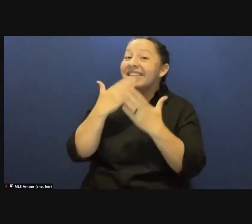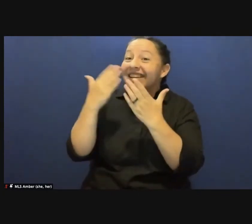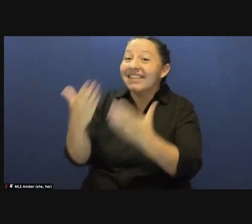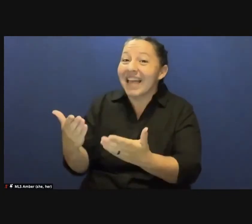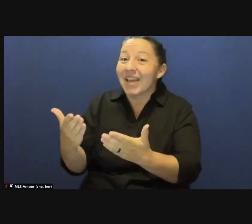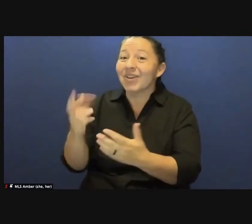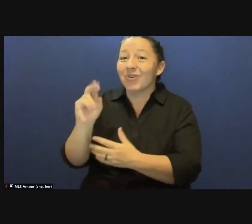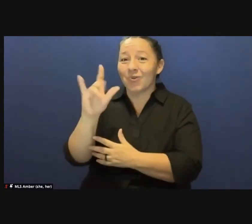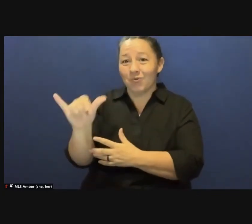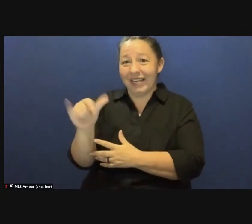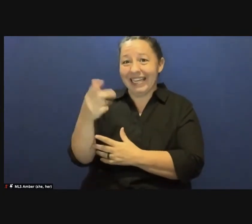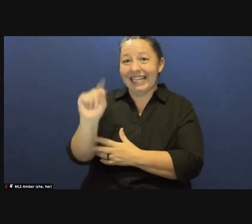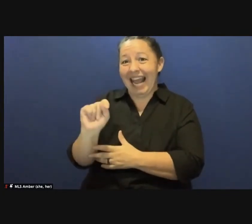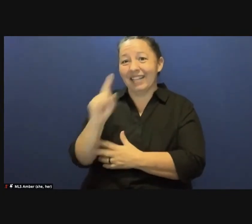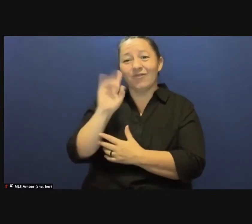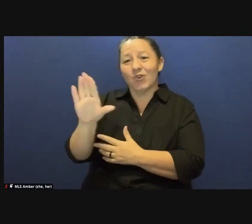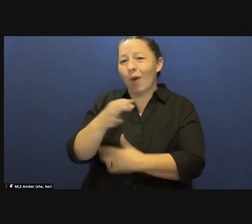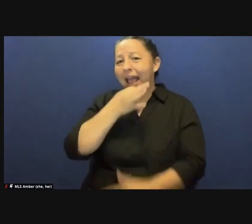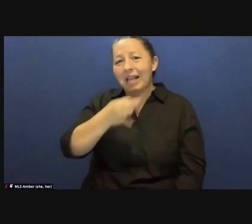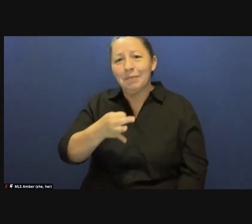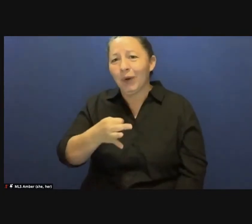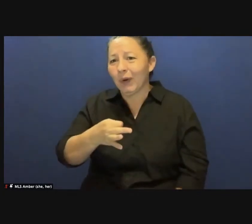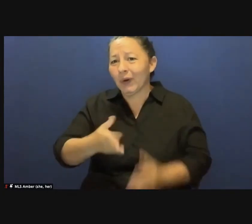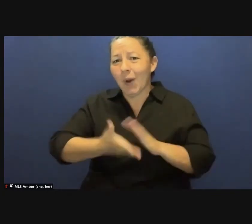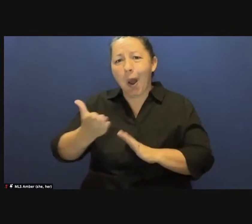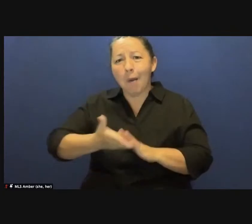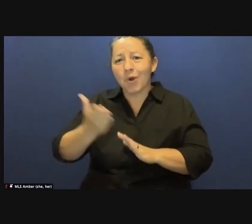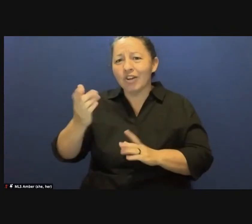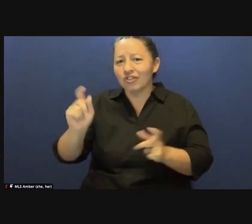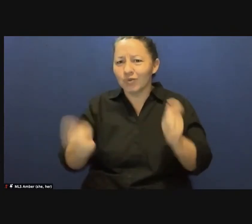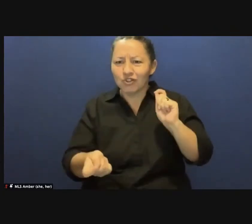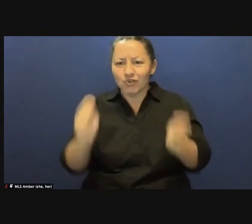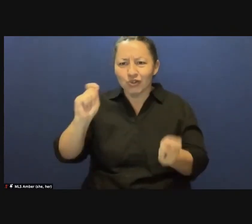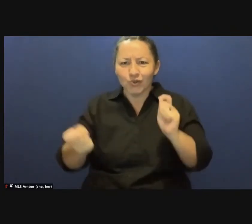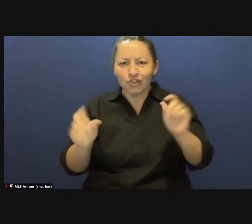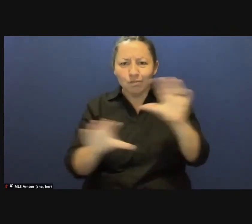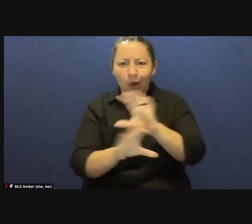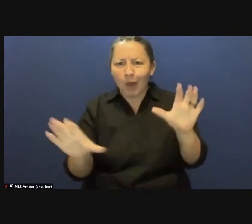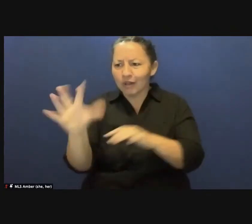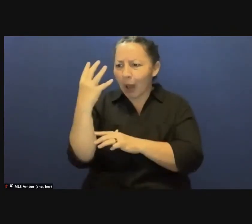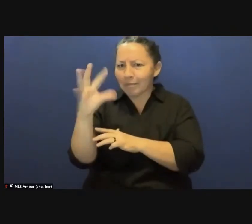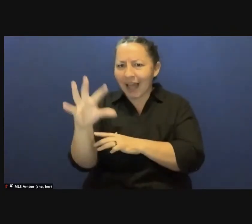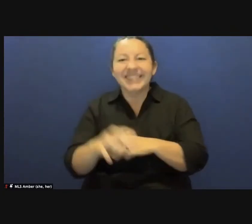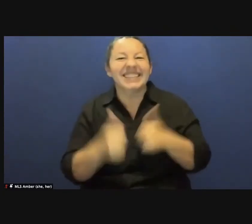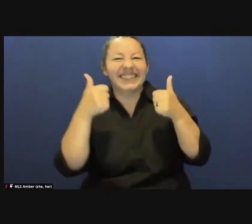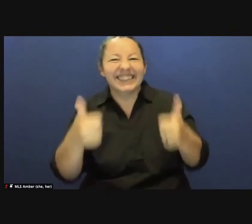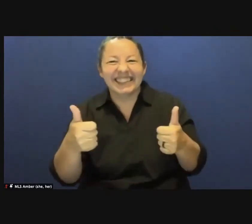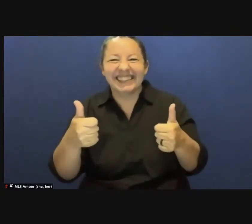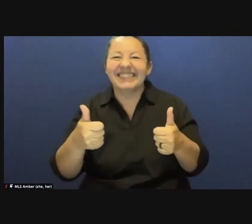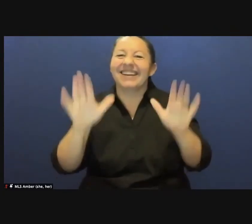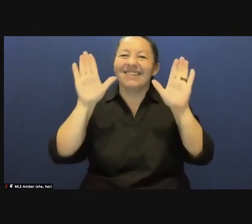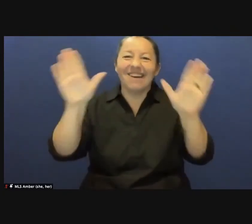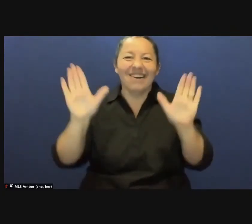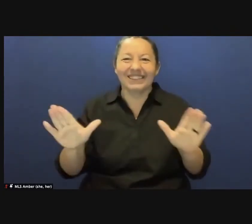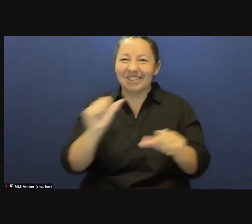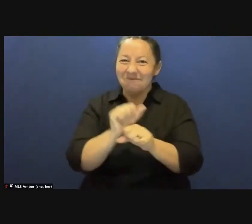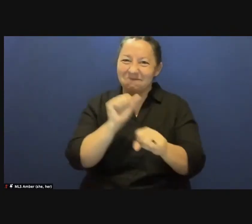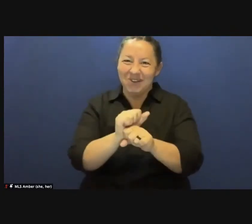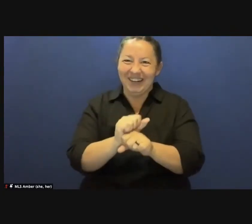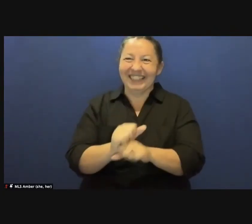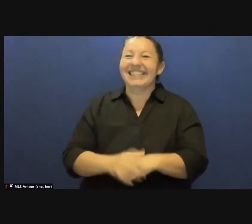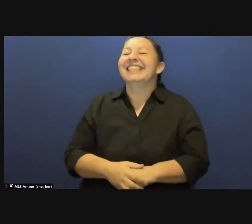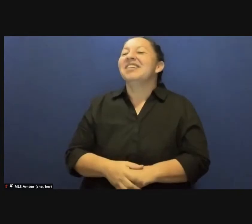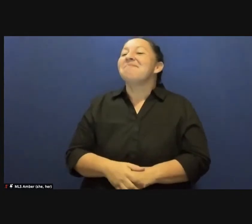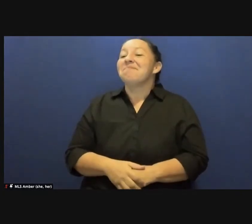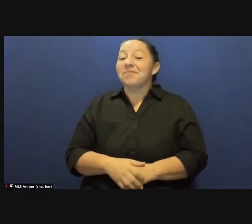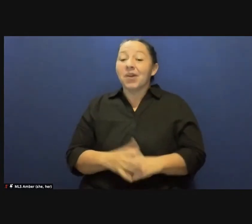Ricky Guest for his expert operations of the conference so far. So I'd like